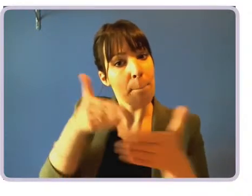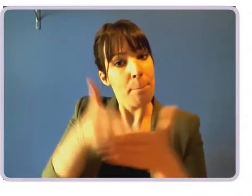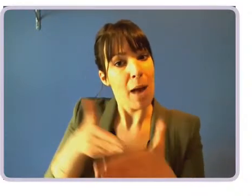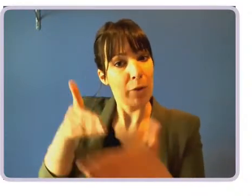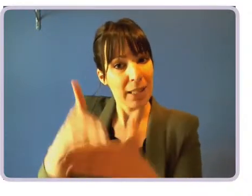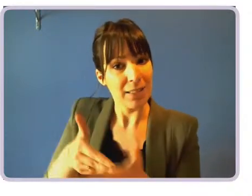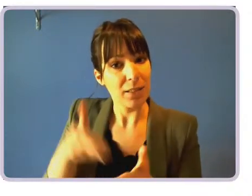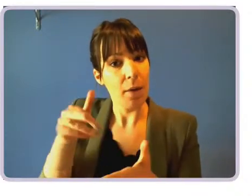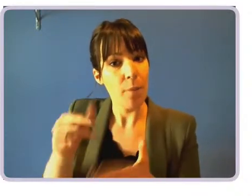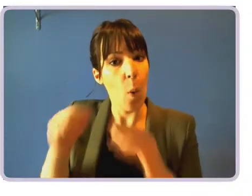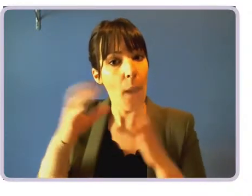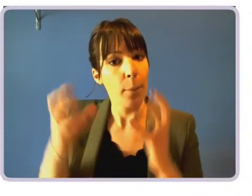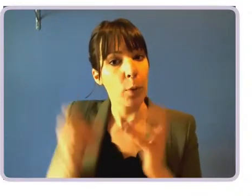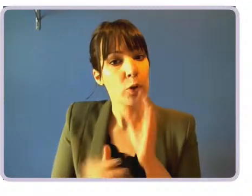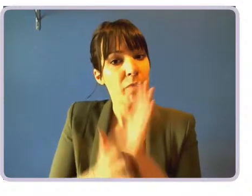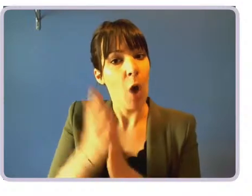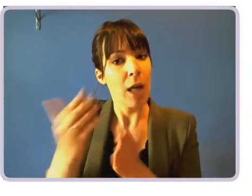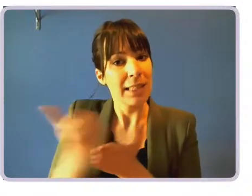plan?